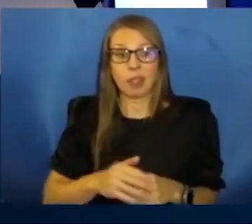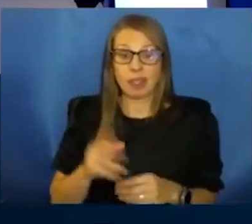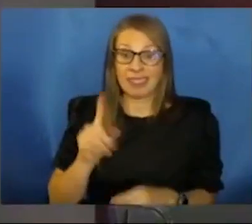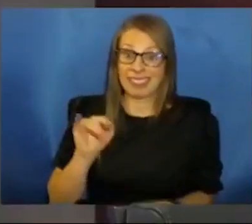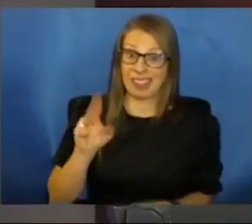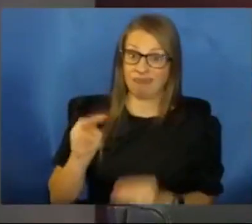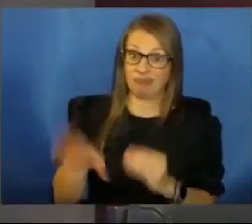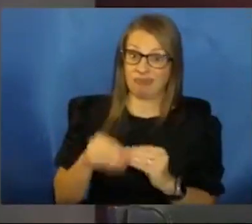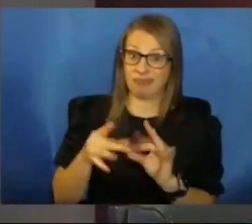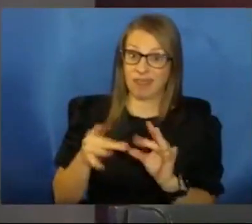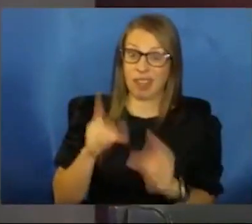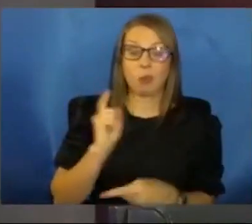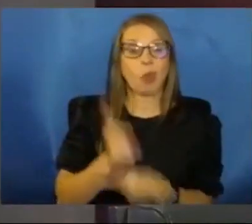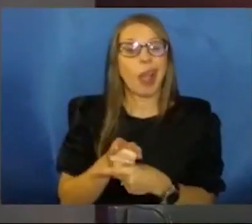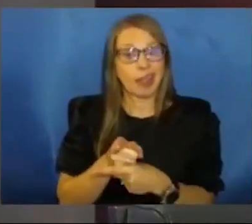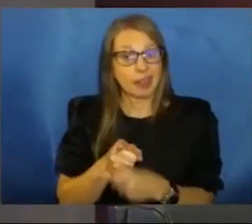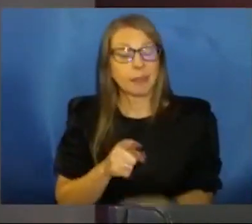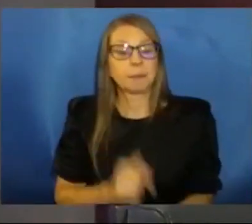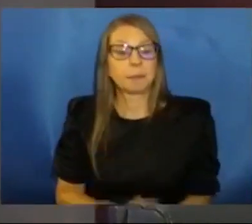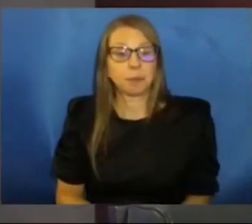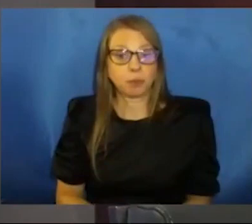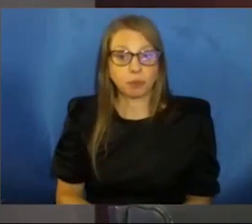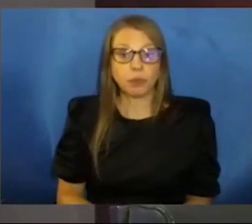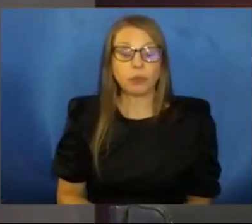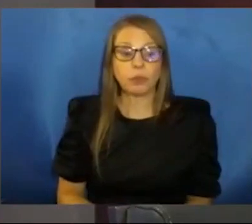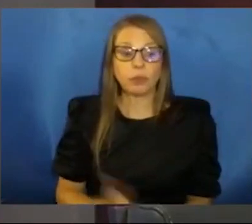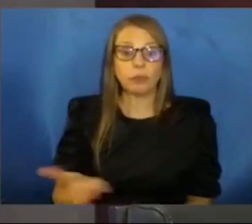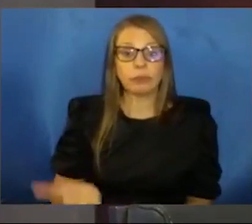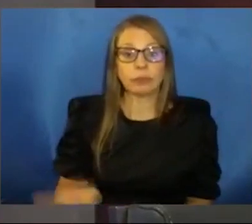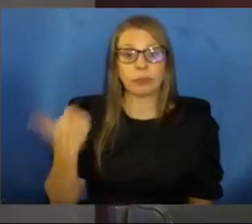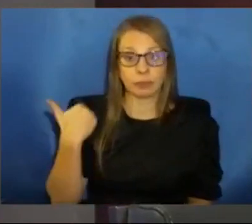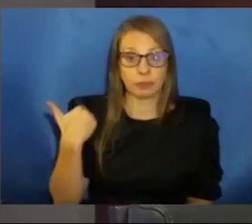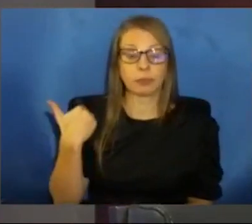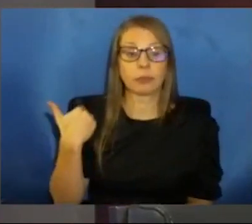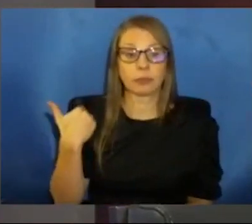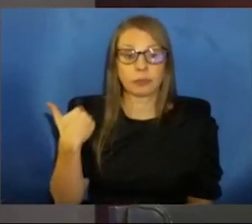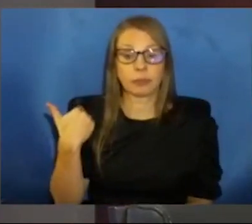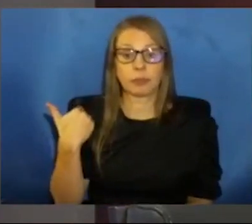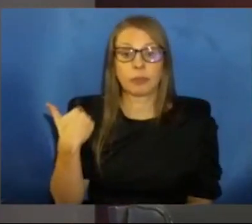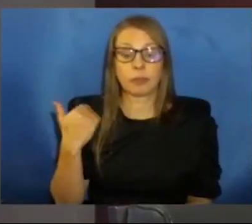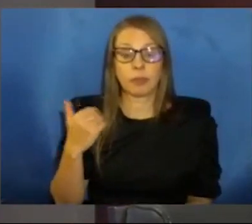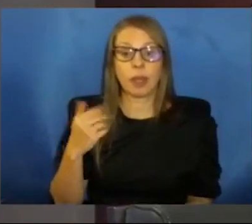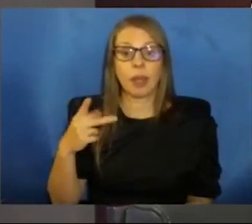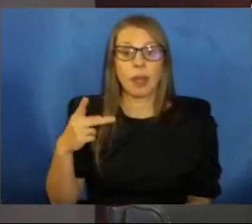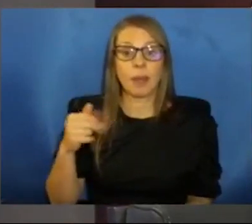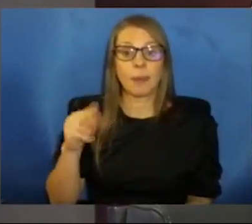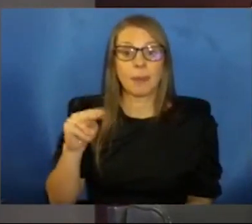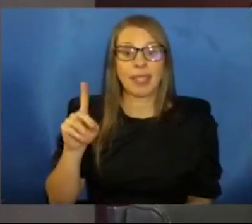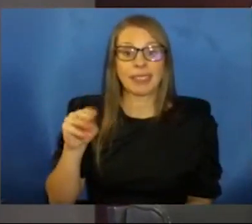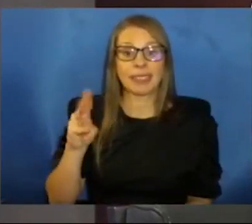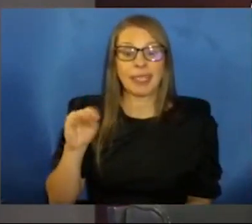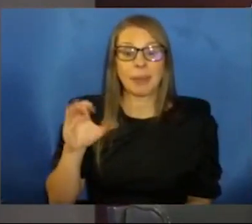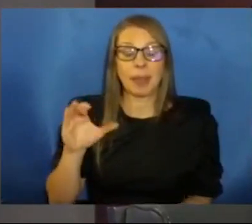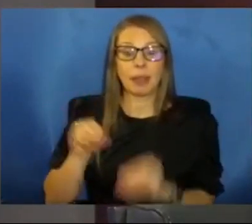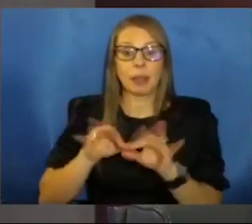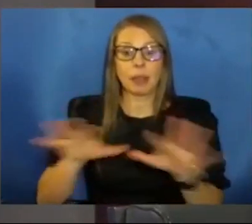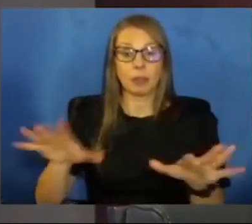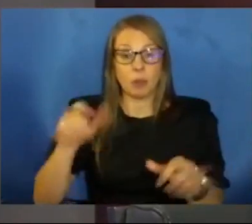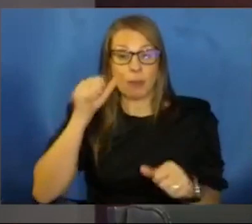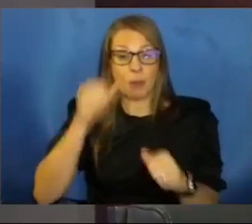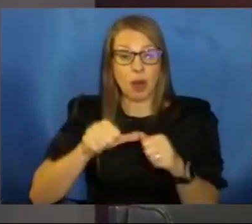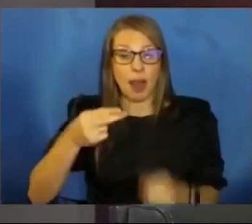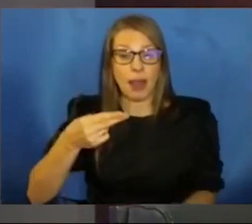I think that breaks down to every individual and every community to really understand how they want that to go. And I don't know if Tim has any comments